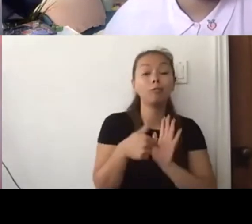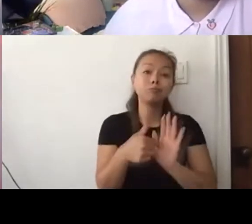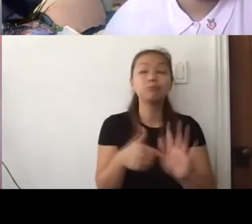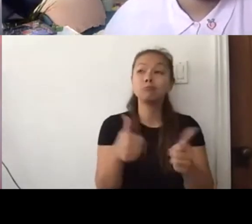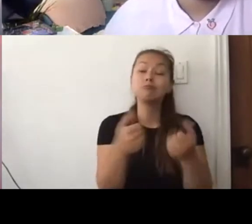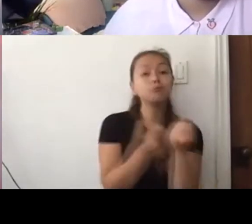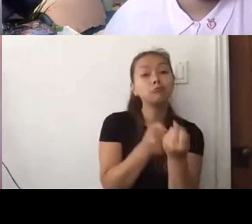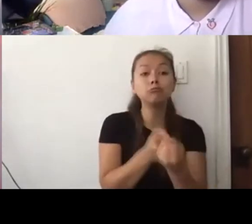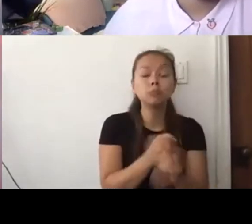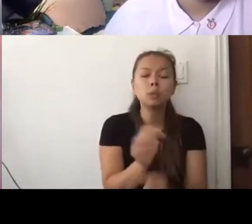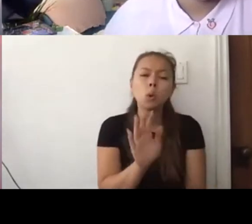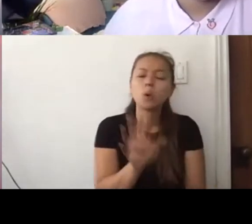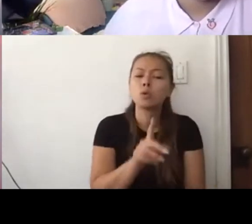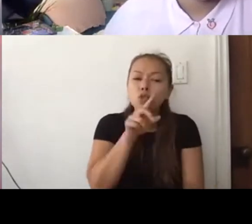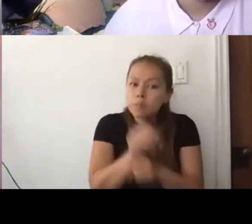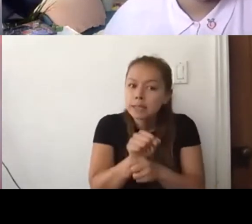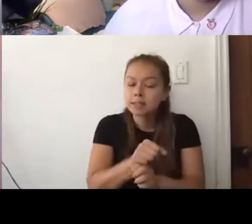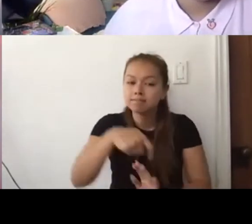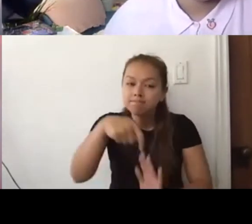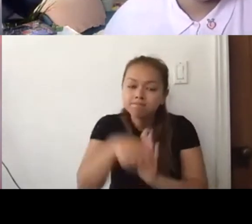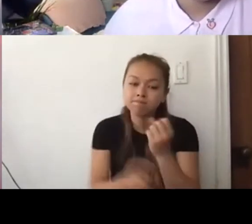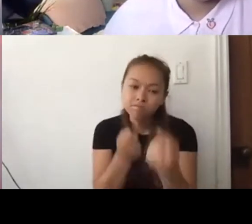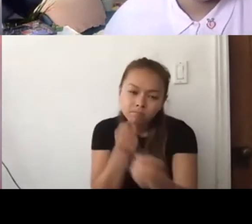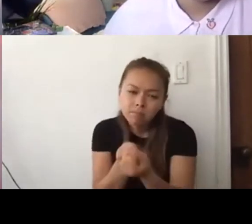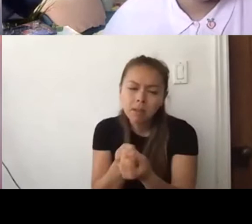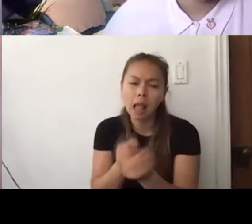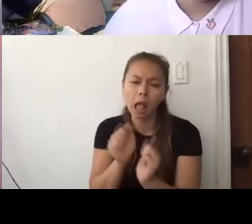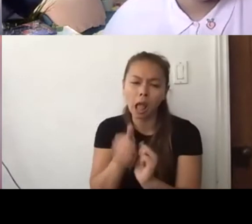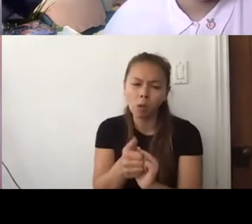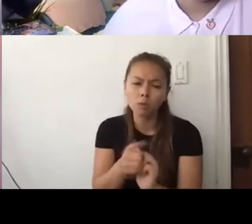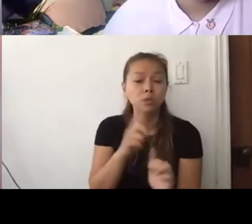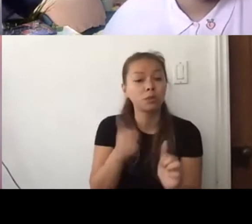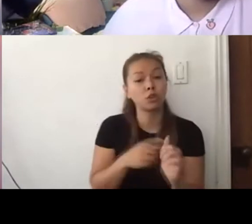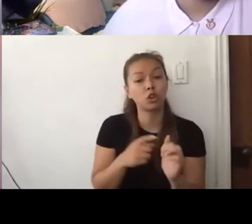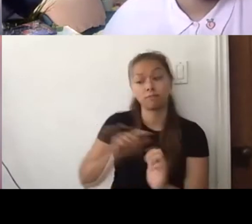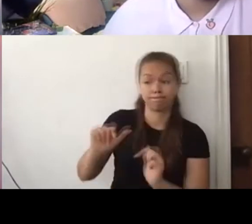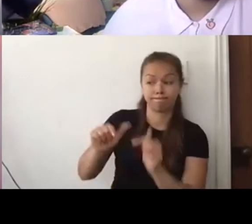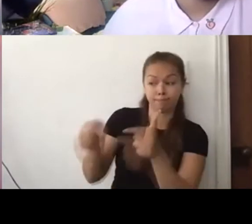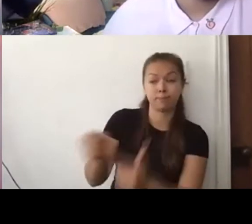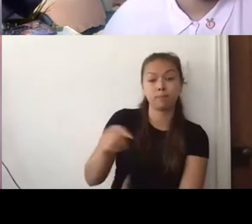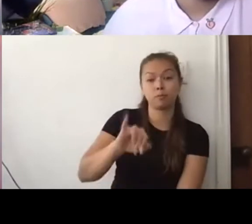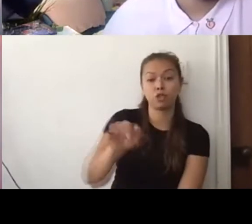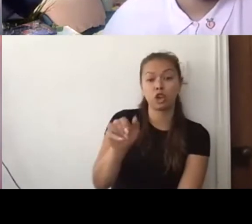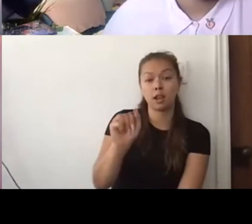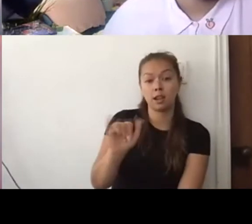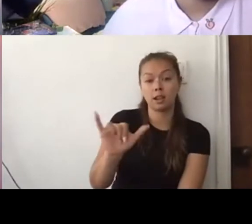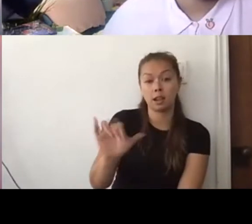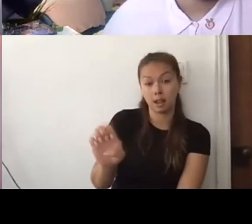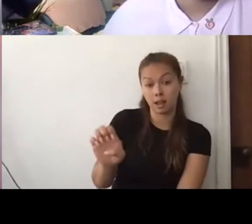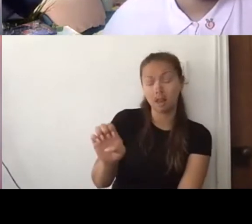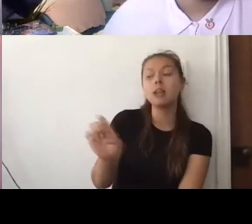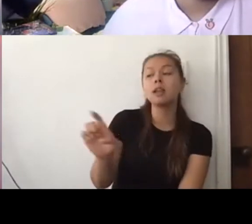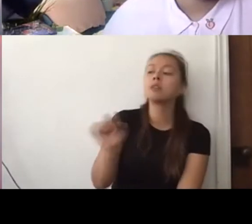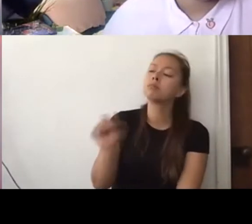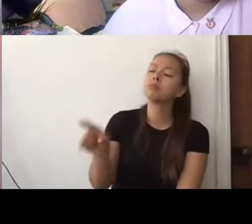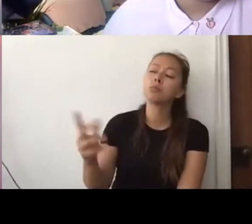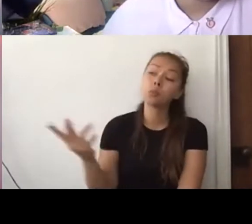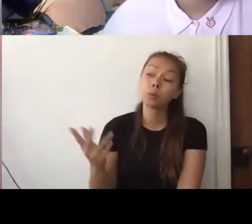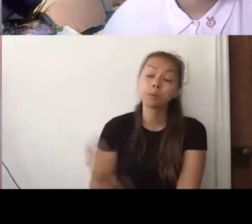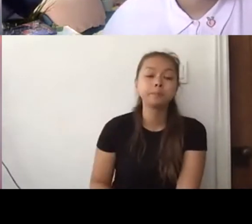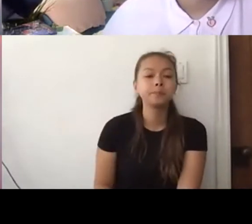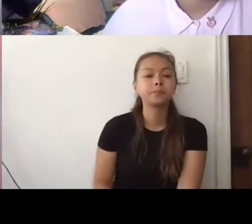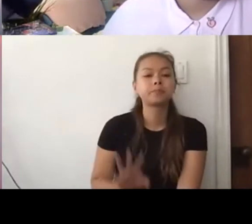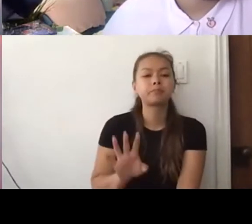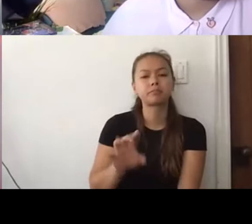first question. So the question I'd like to ask you is, what does the term allyship mean, and why